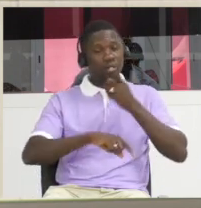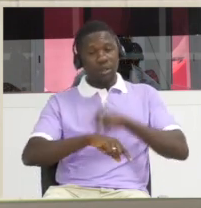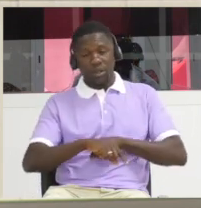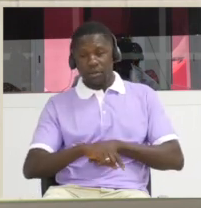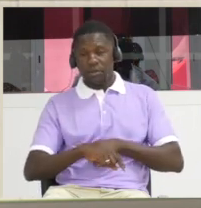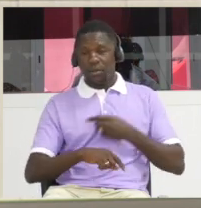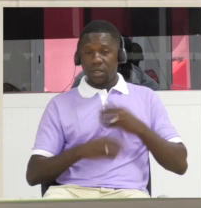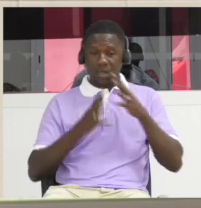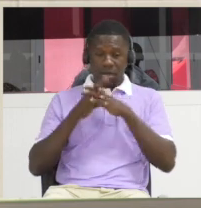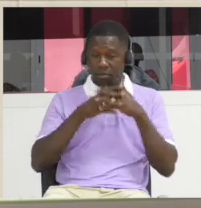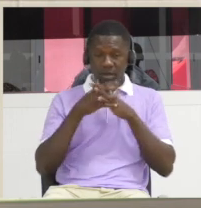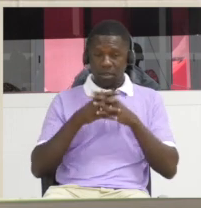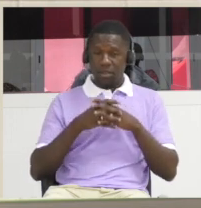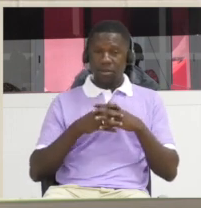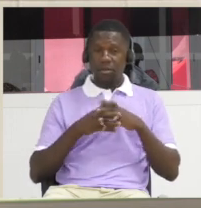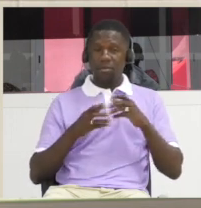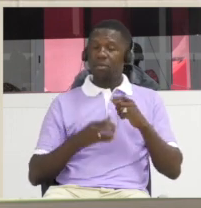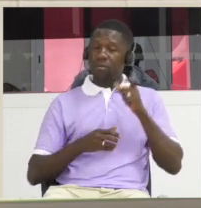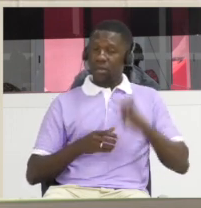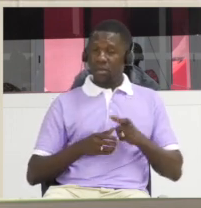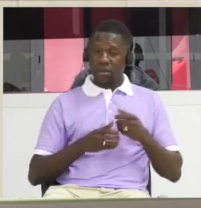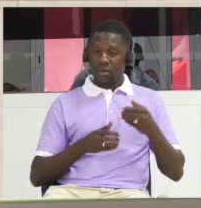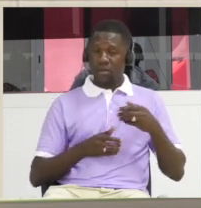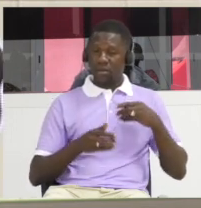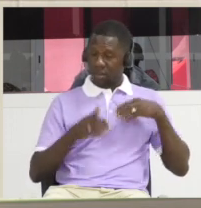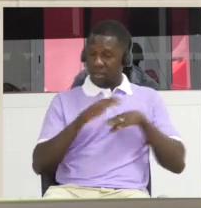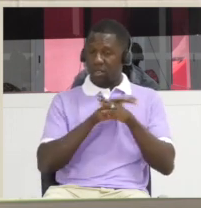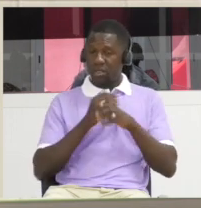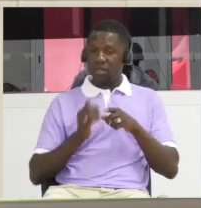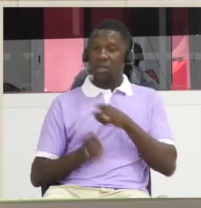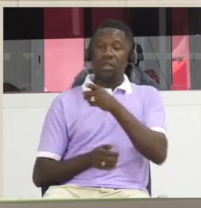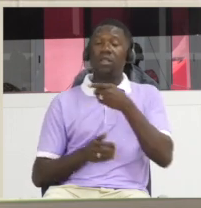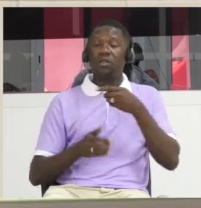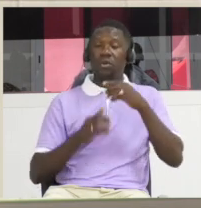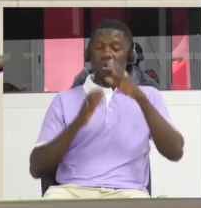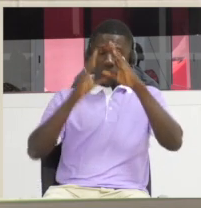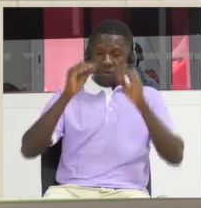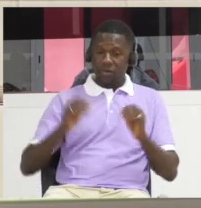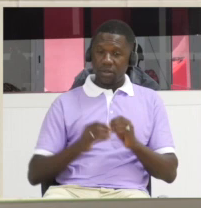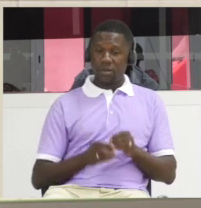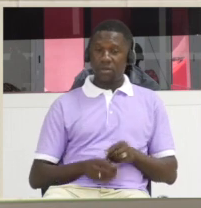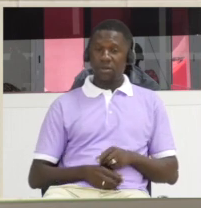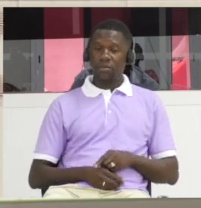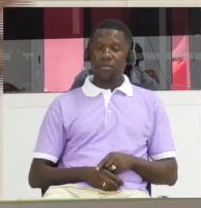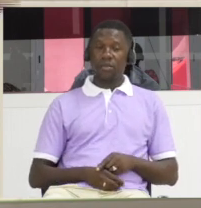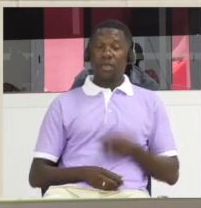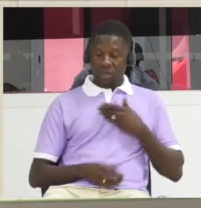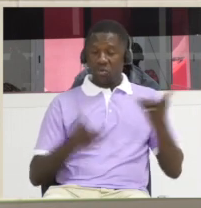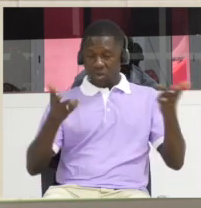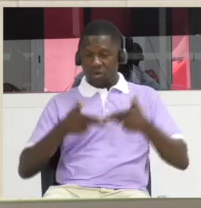time that the Americans entered my office, his office. He welcomed them